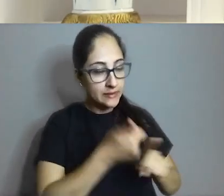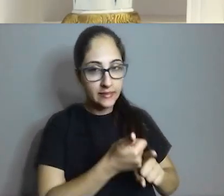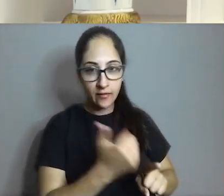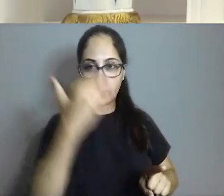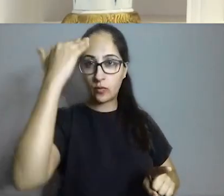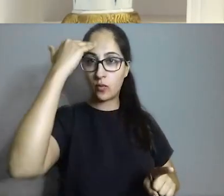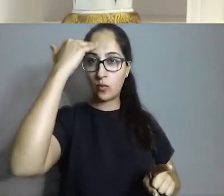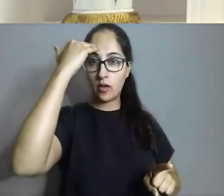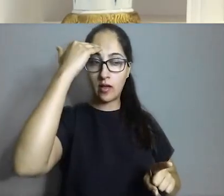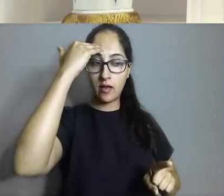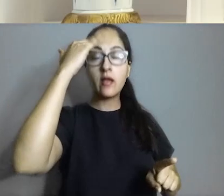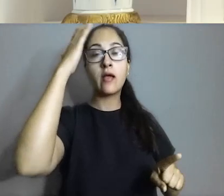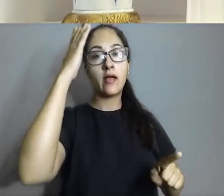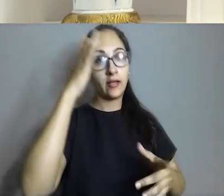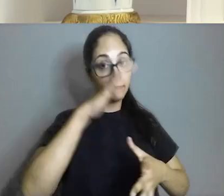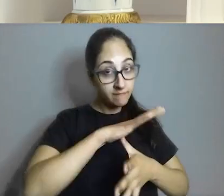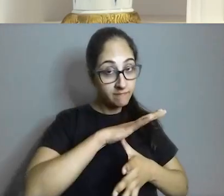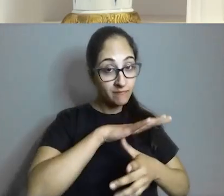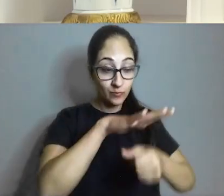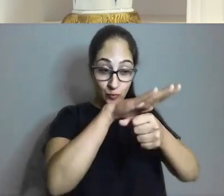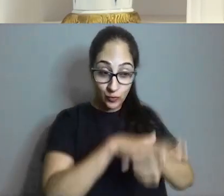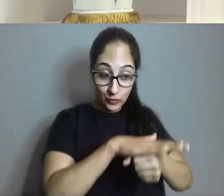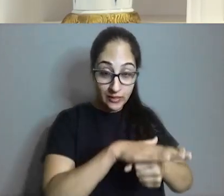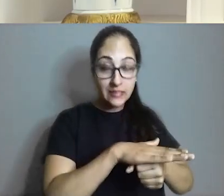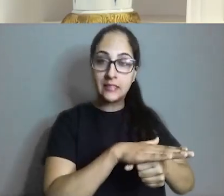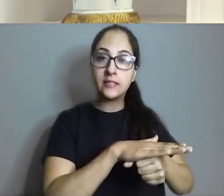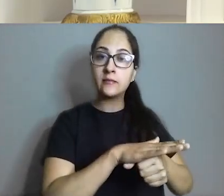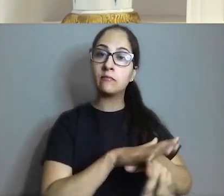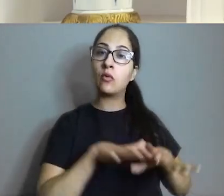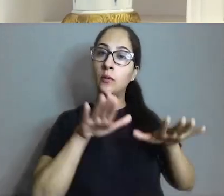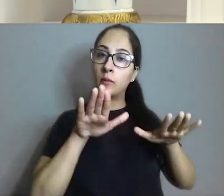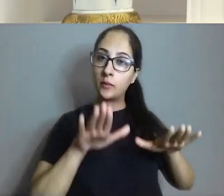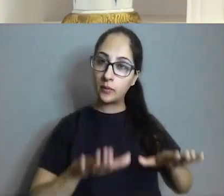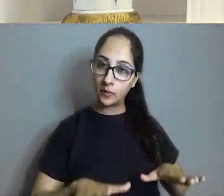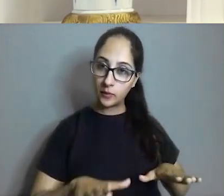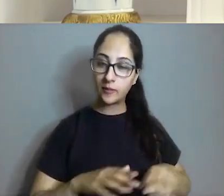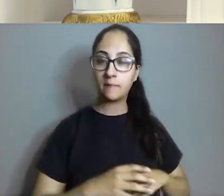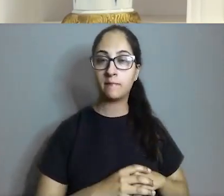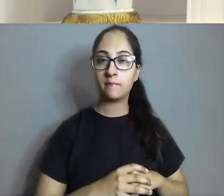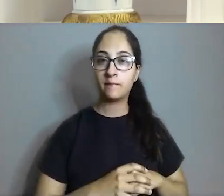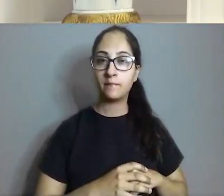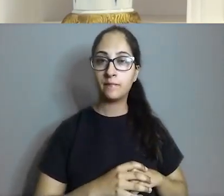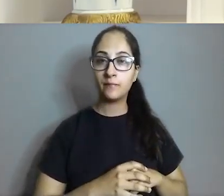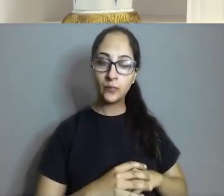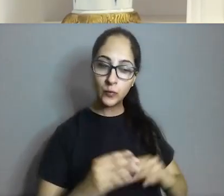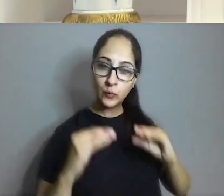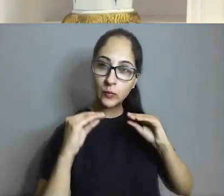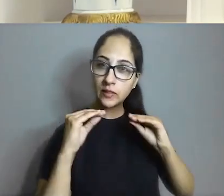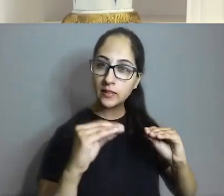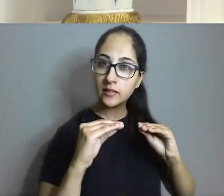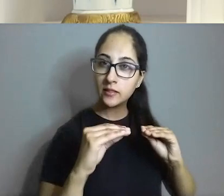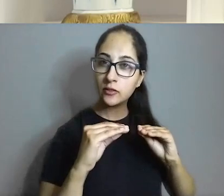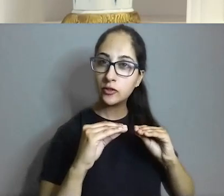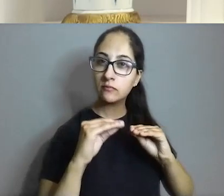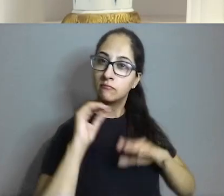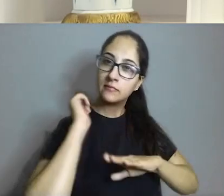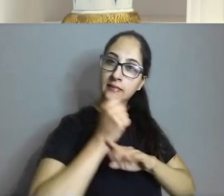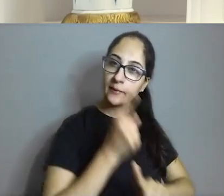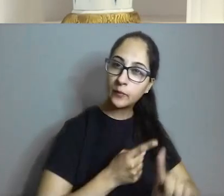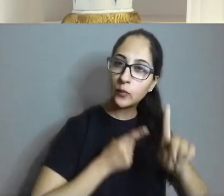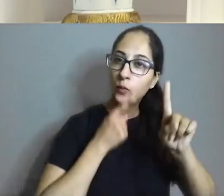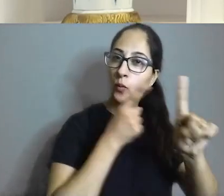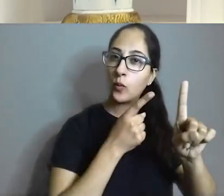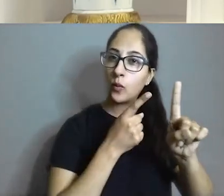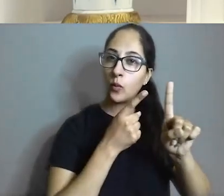being calm under stress. Let us strengthen their resilience through goal setting, embracing change,